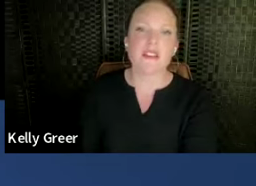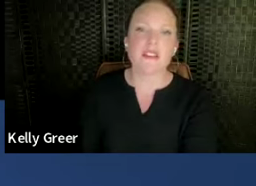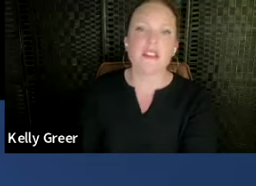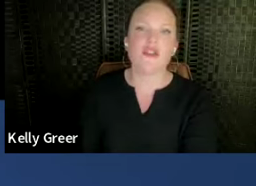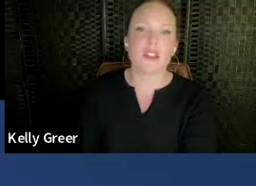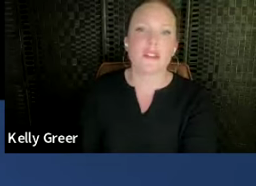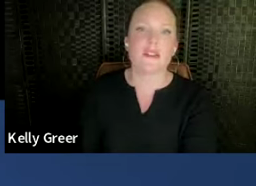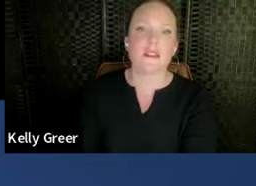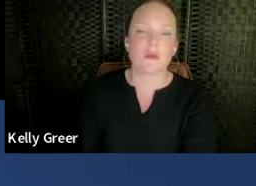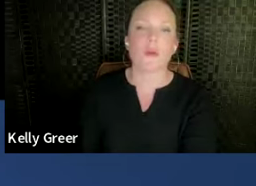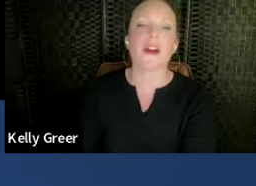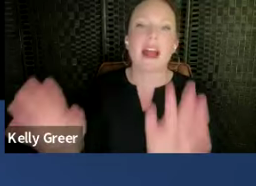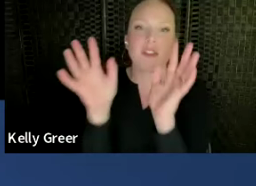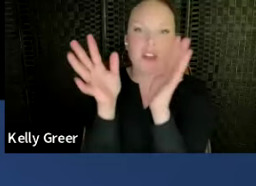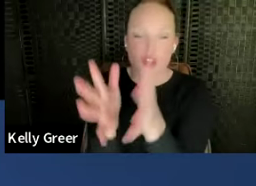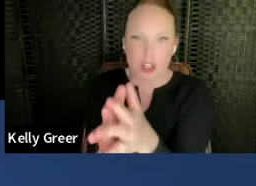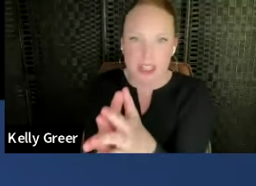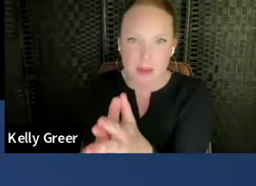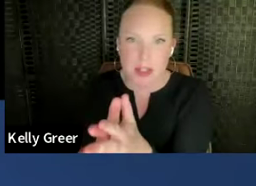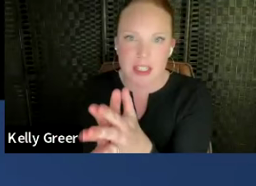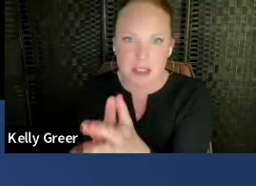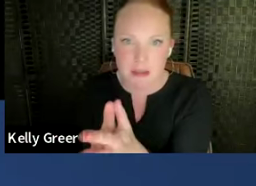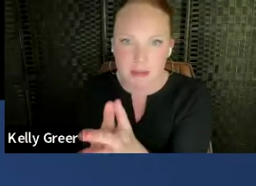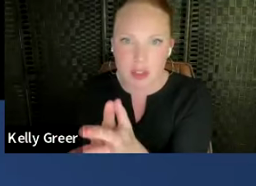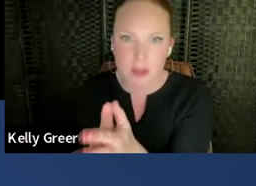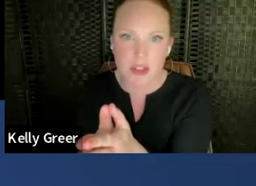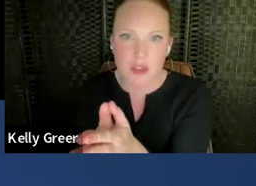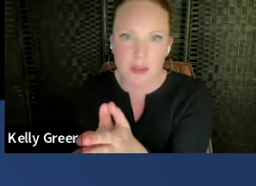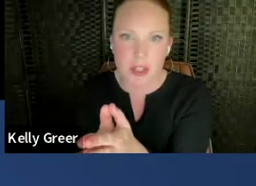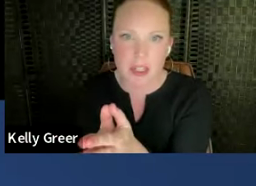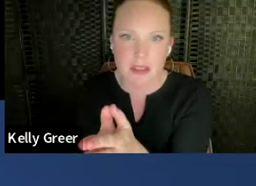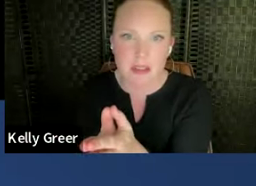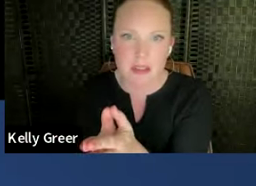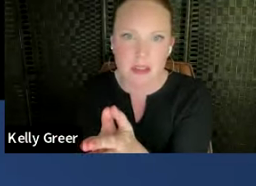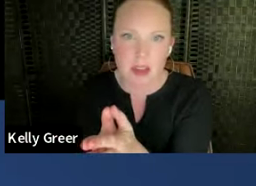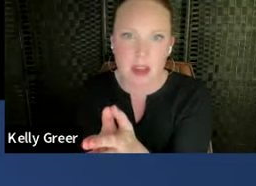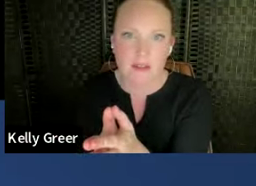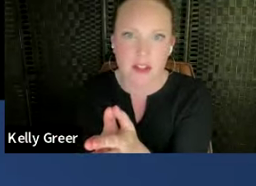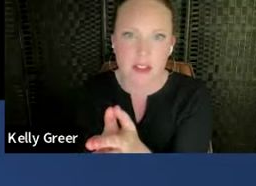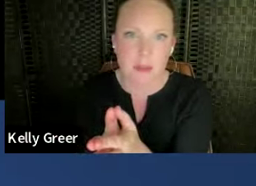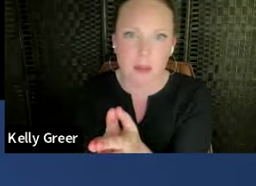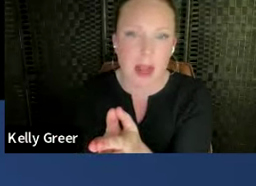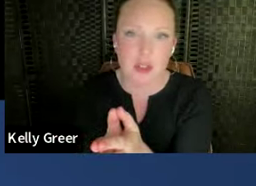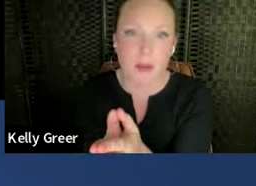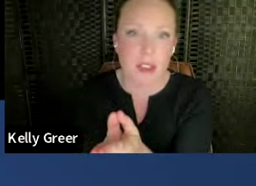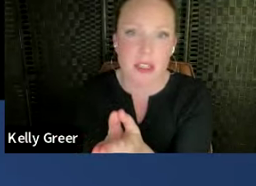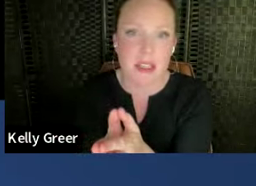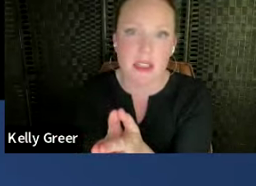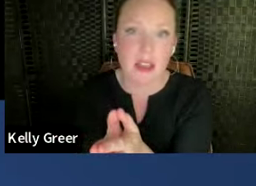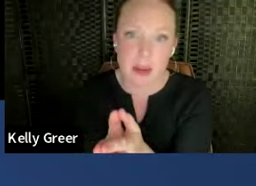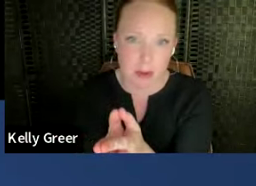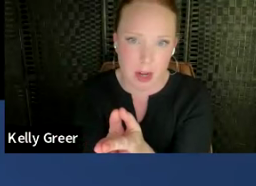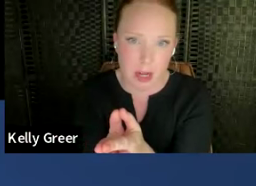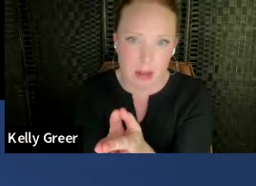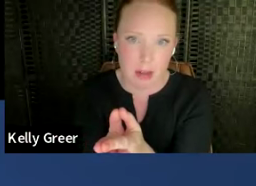but if this is just, we are gathering your experience, your personal experience. For example, perhaps you went to